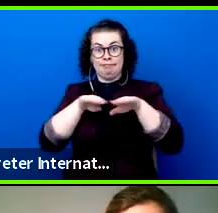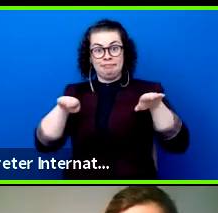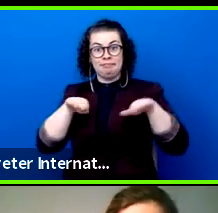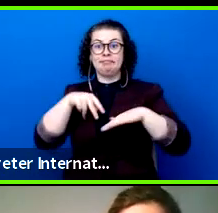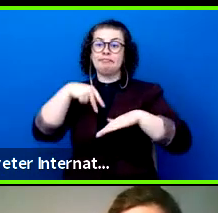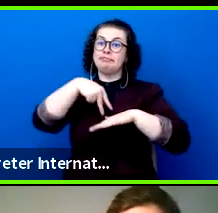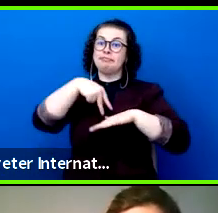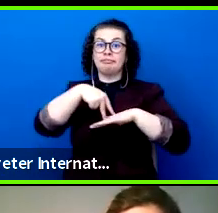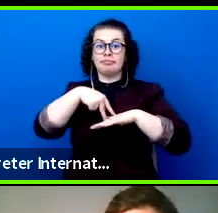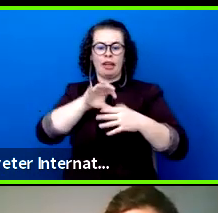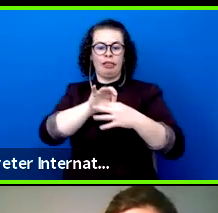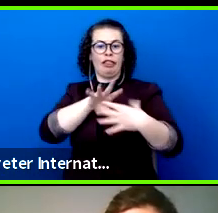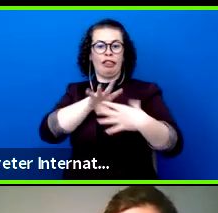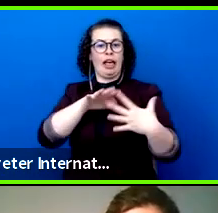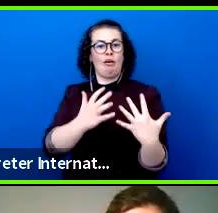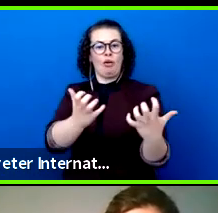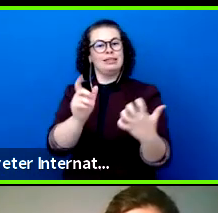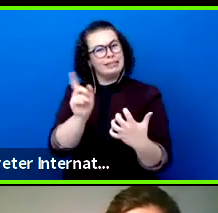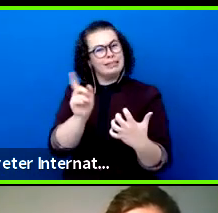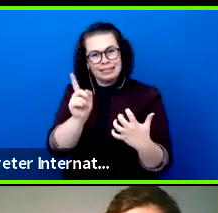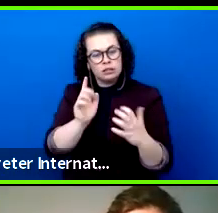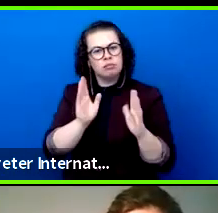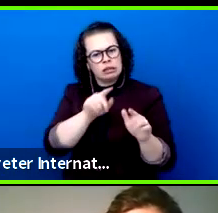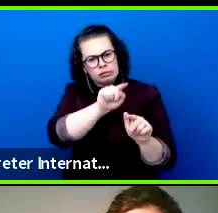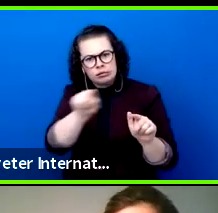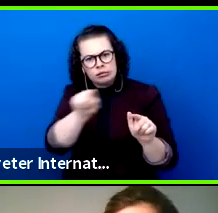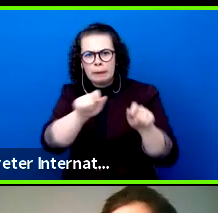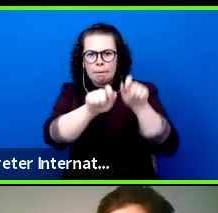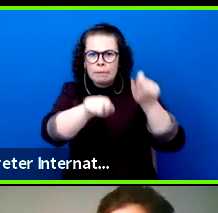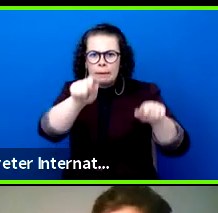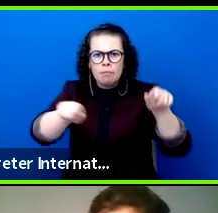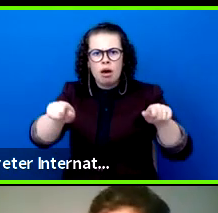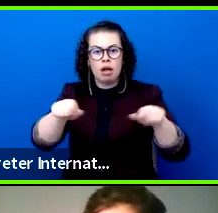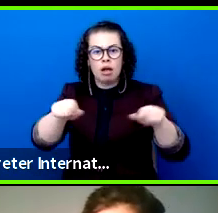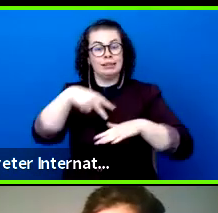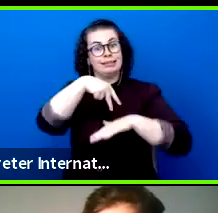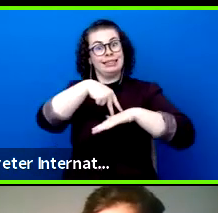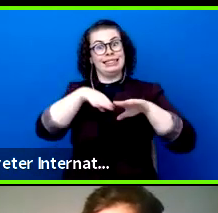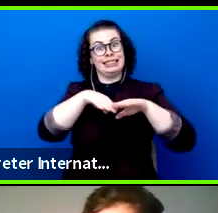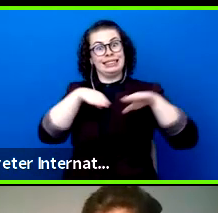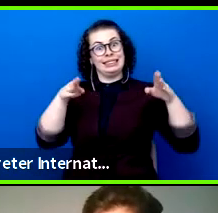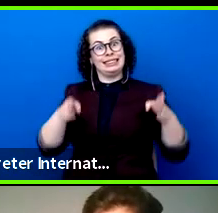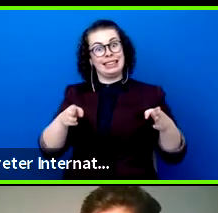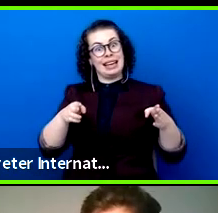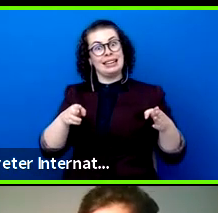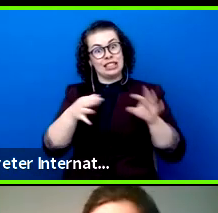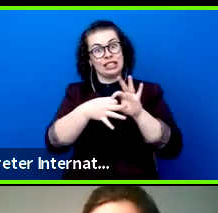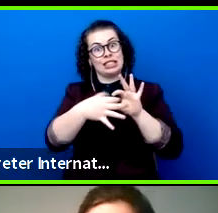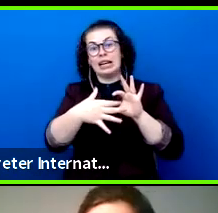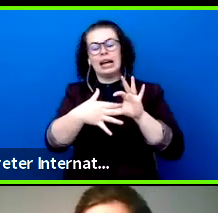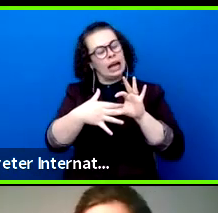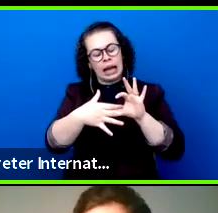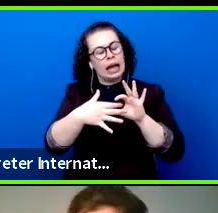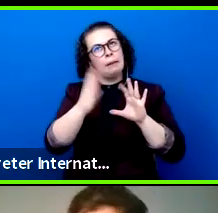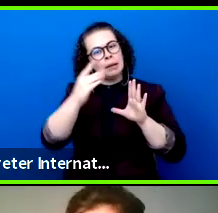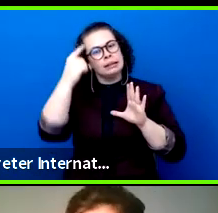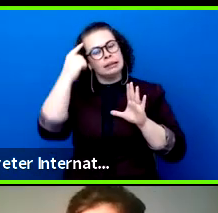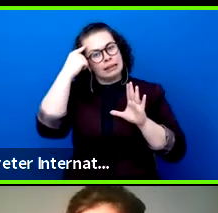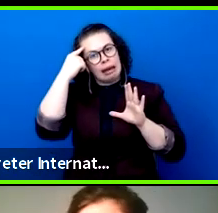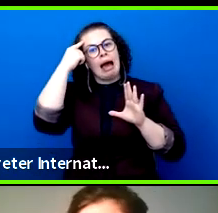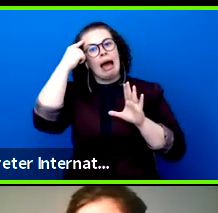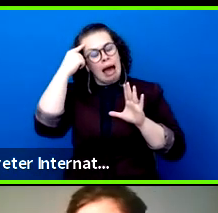not all processes have to take on stage, but there is the question of representation. So there was